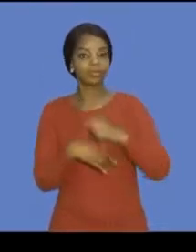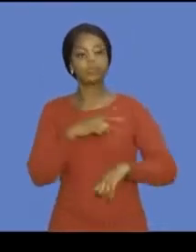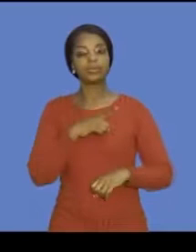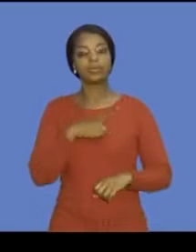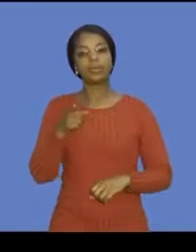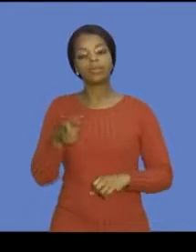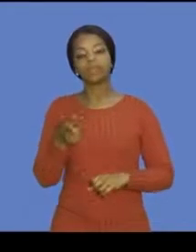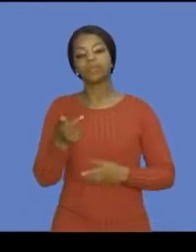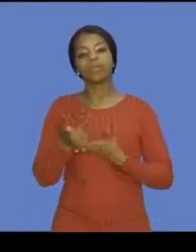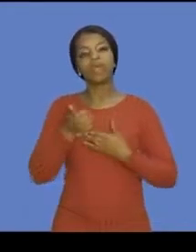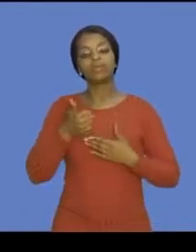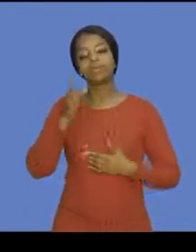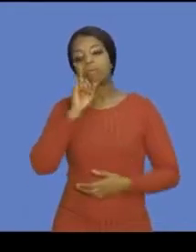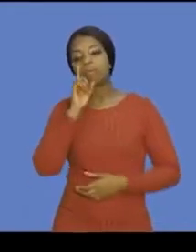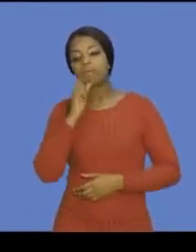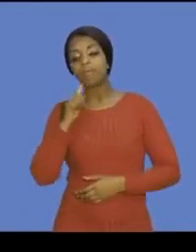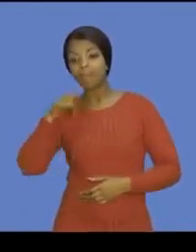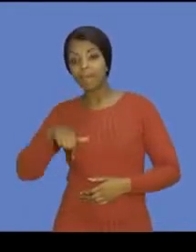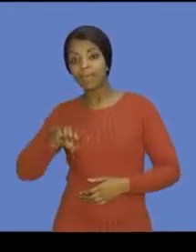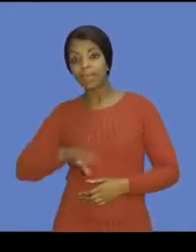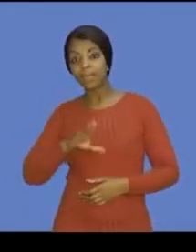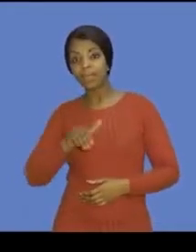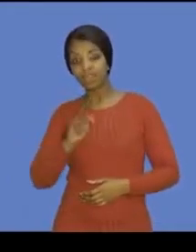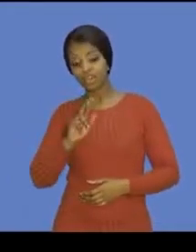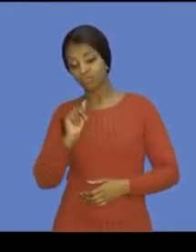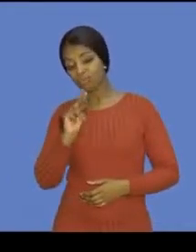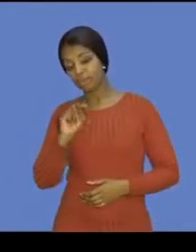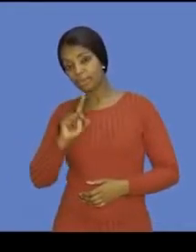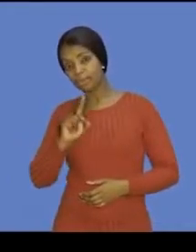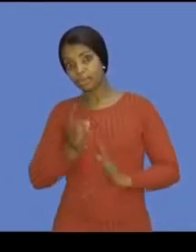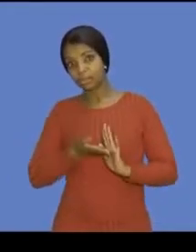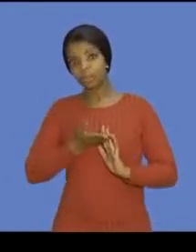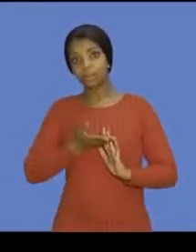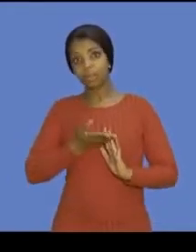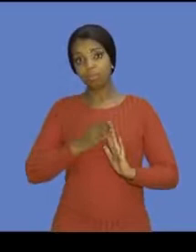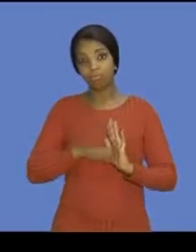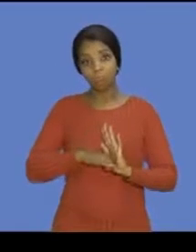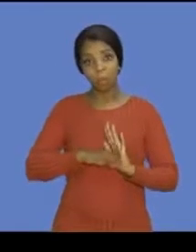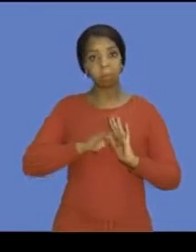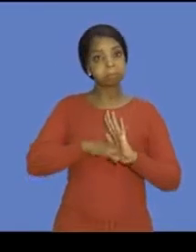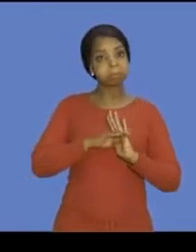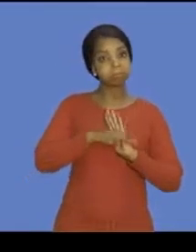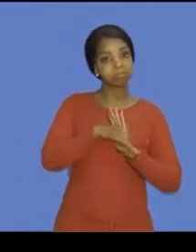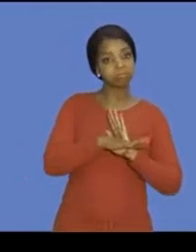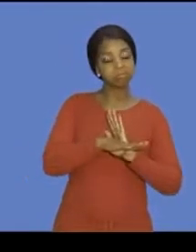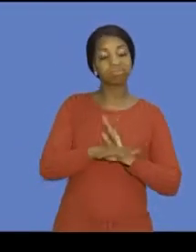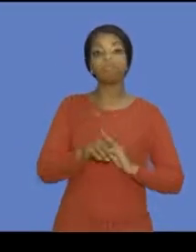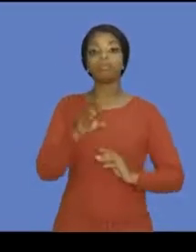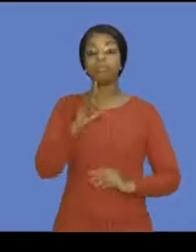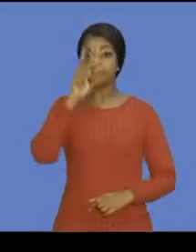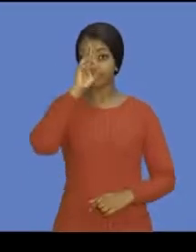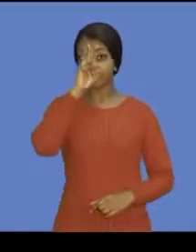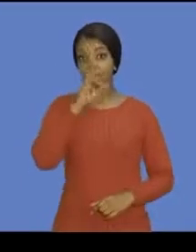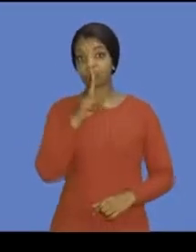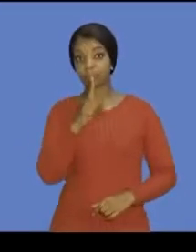means to have a random growth, a decrease, an increase, a fluctuation, and all of that. Remember, foreign exchange